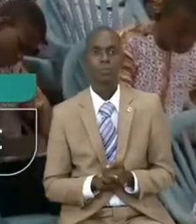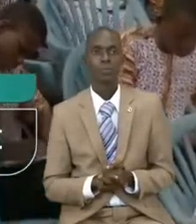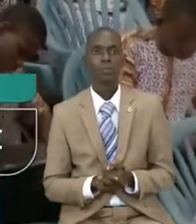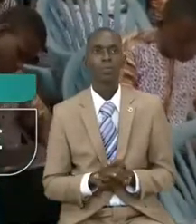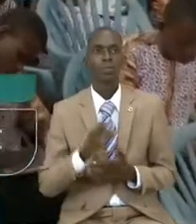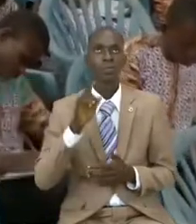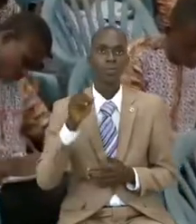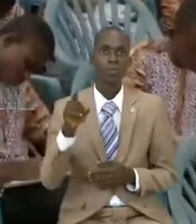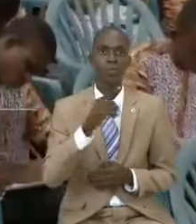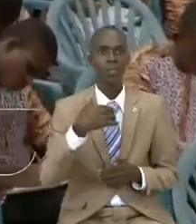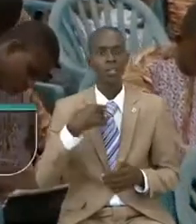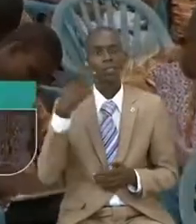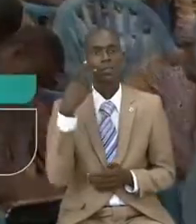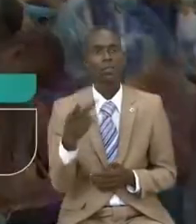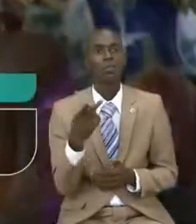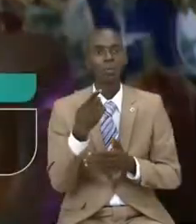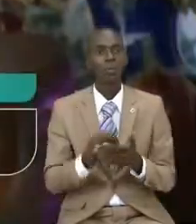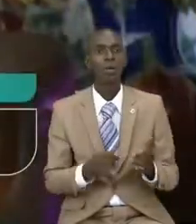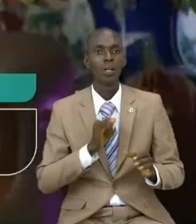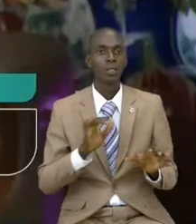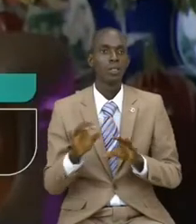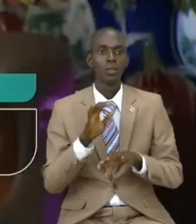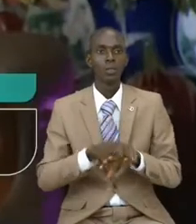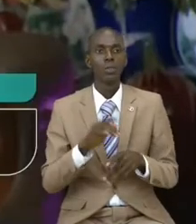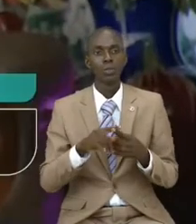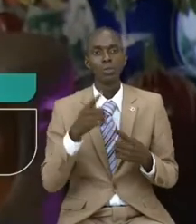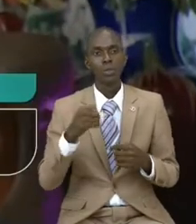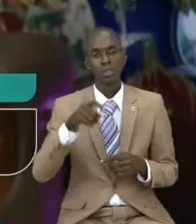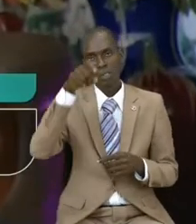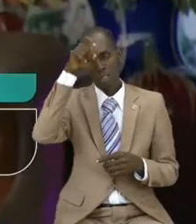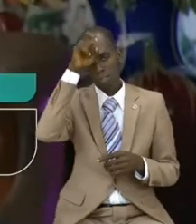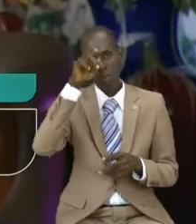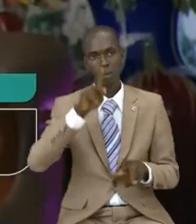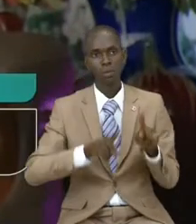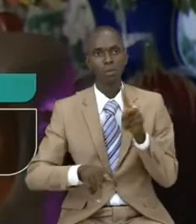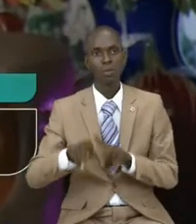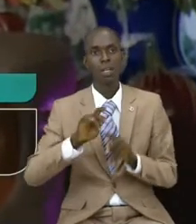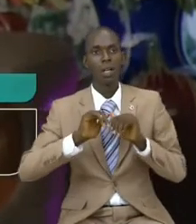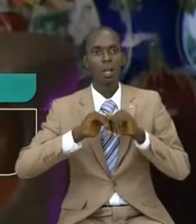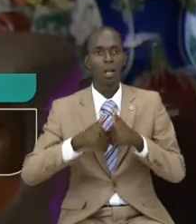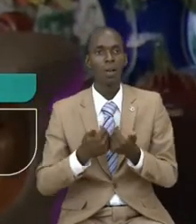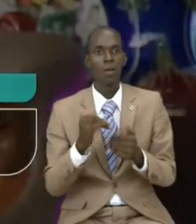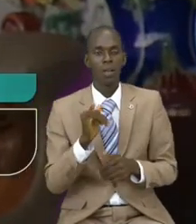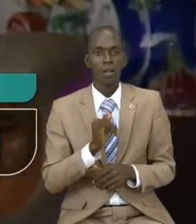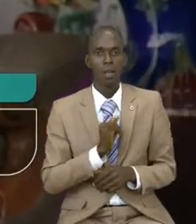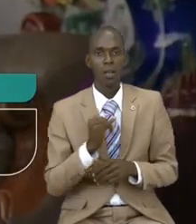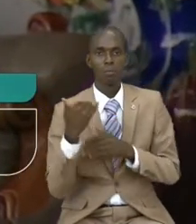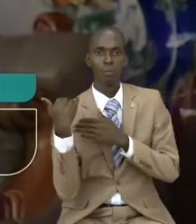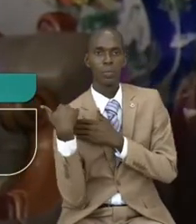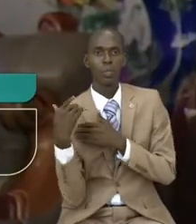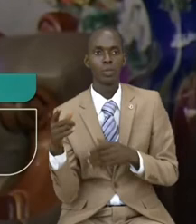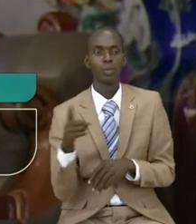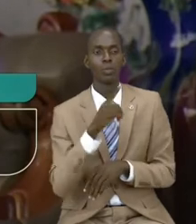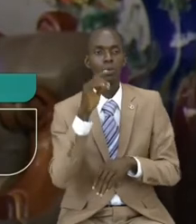have seen what I did unto the Egyptians, how I bear